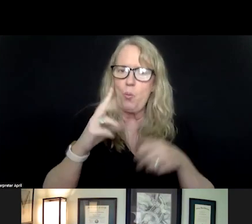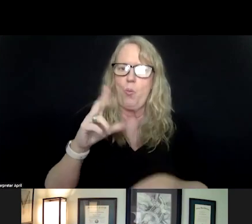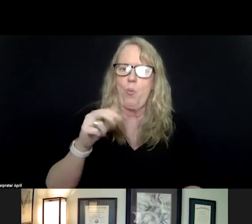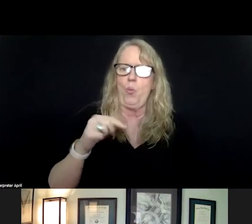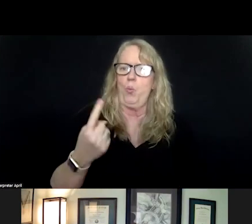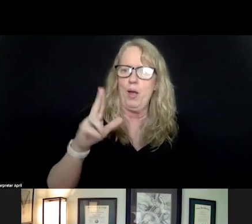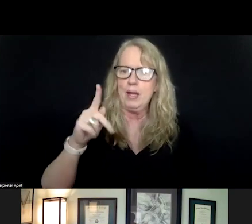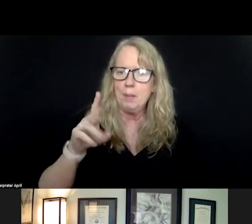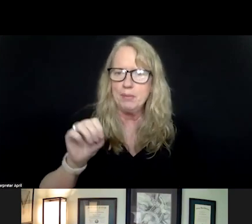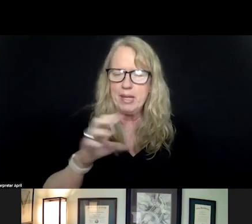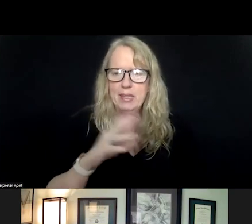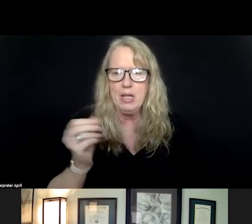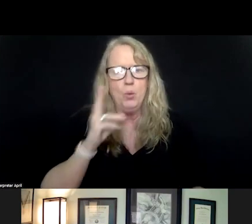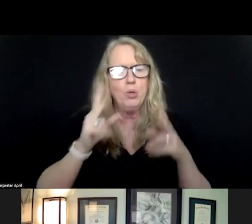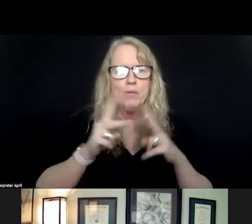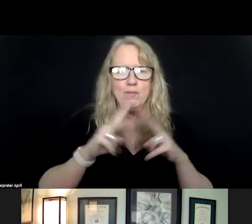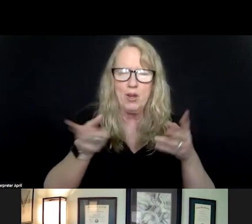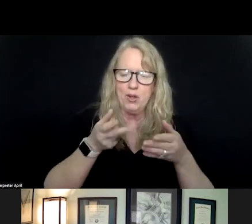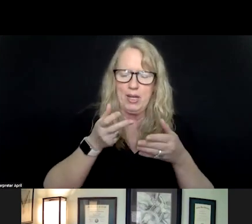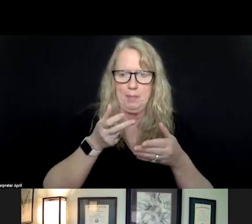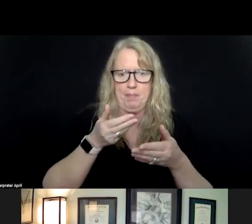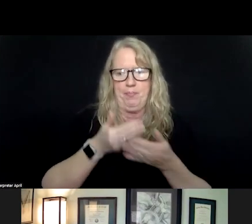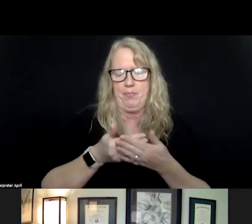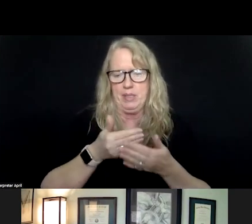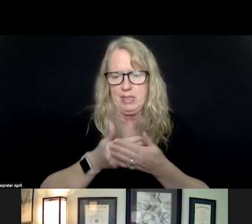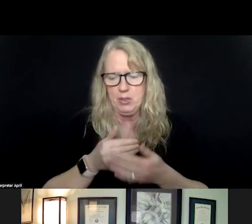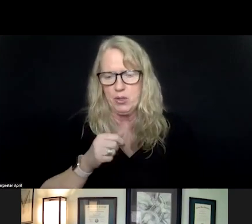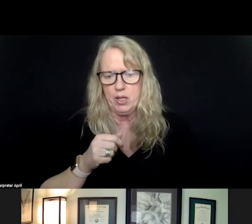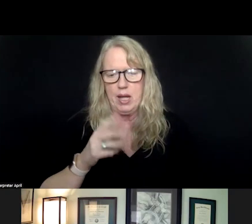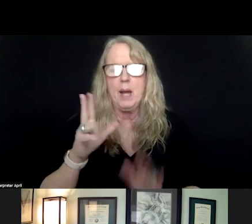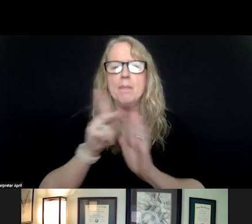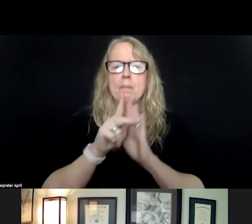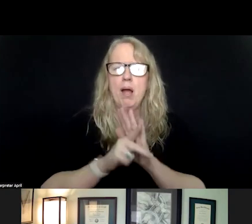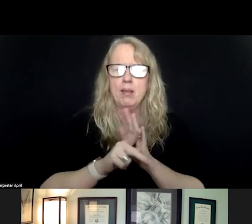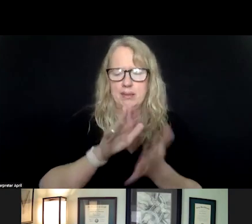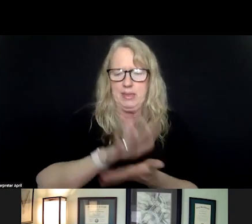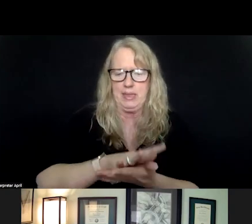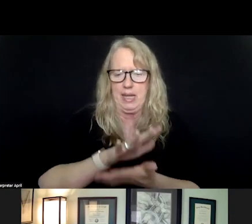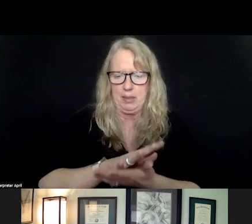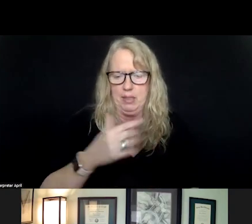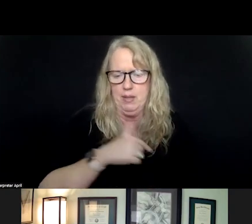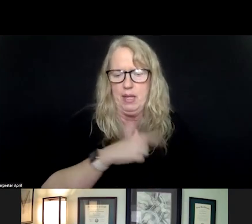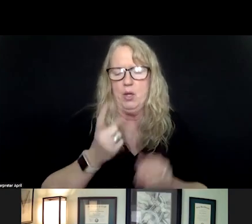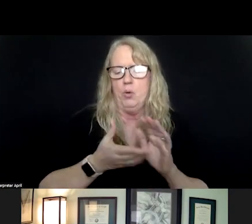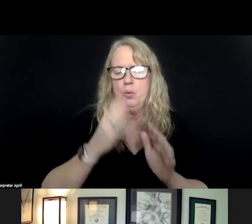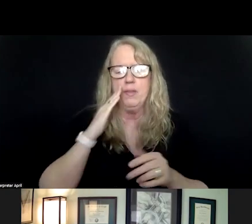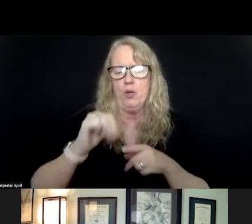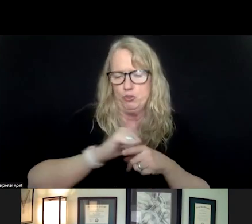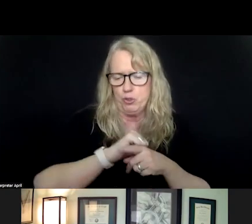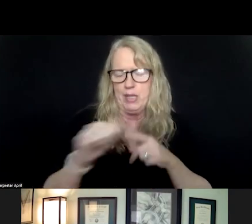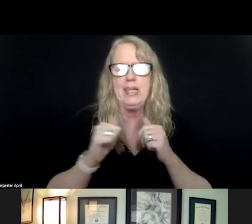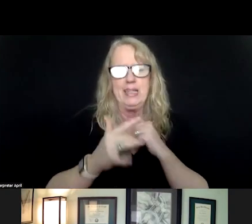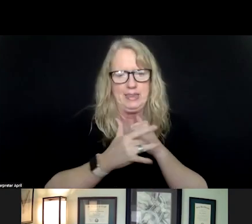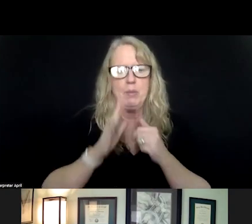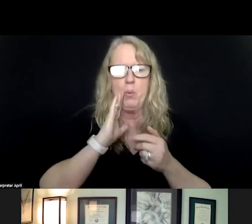we are very near a policy academy that we're running with our Training and Technical Assistance Center, which actually